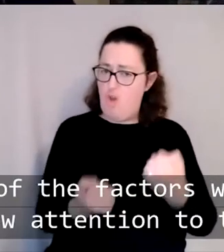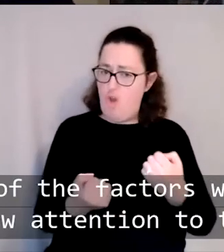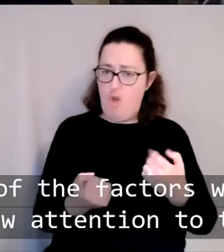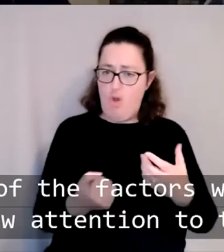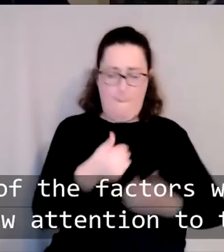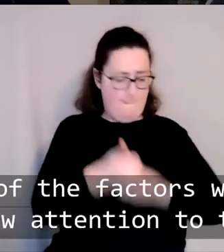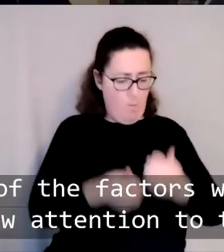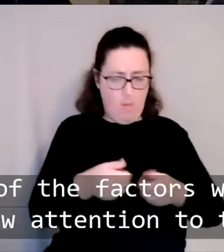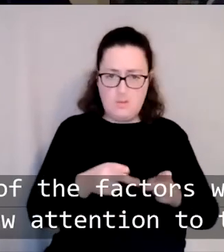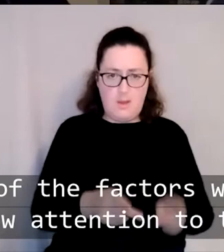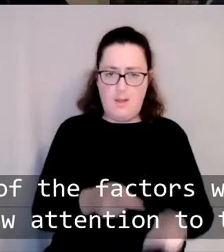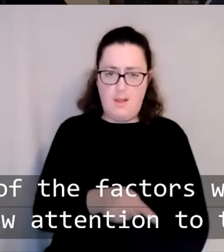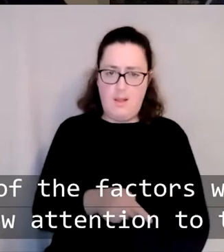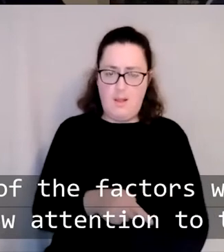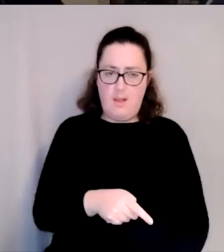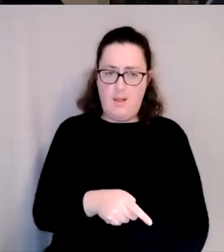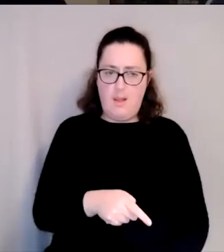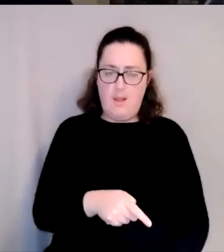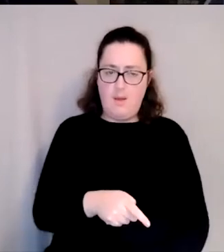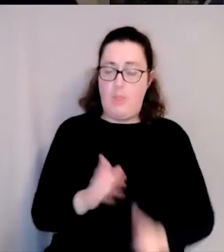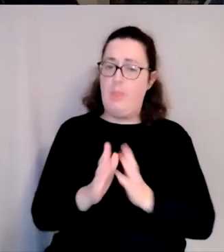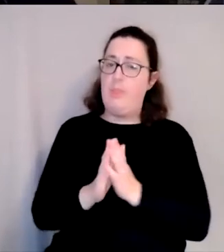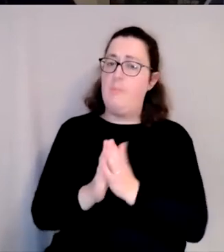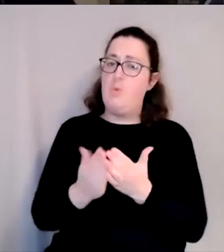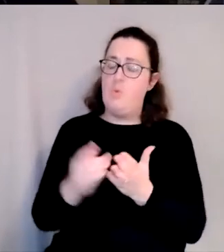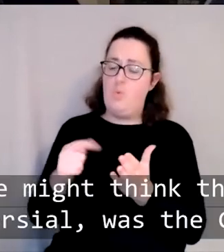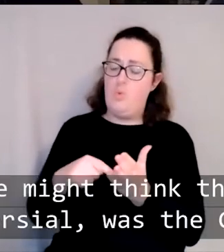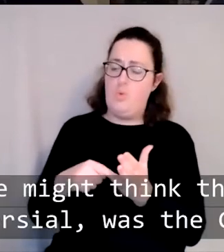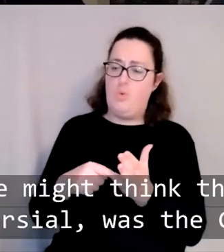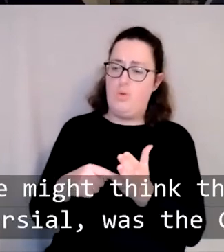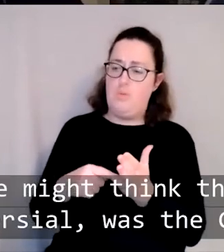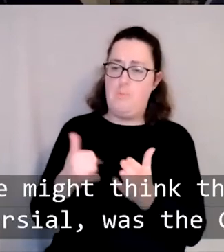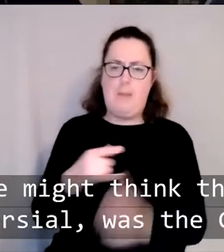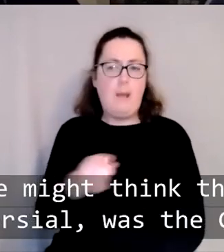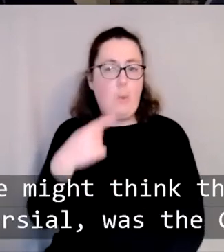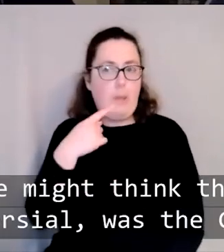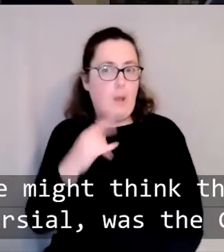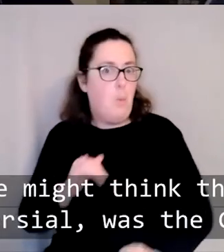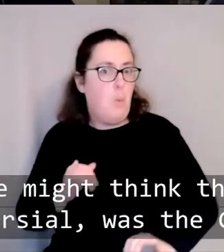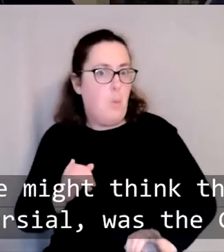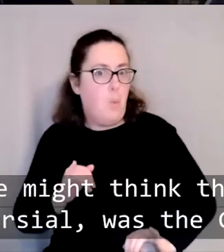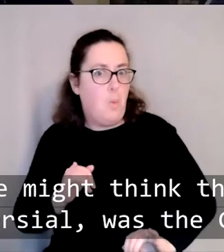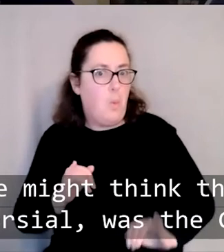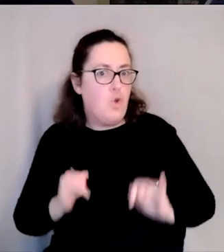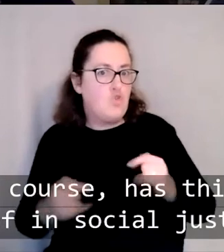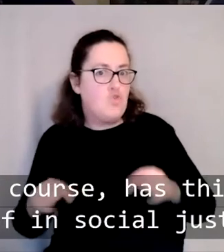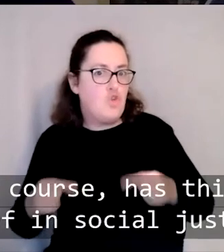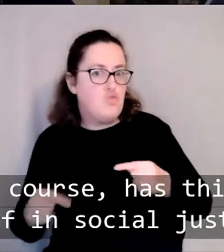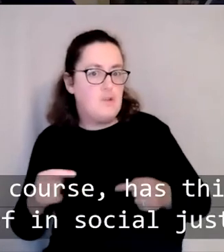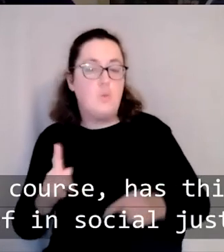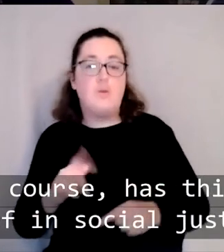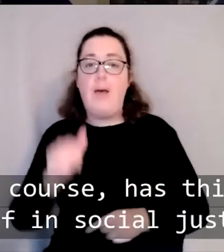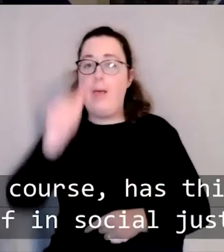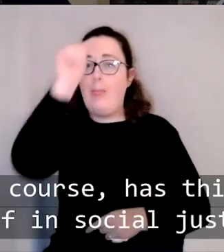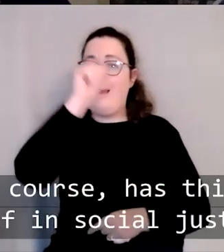One of the factors which I drew attention to that you might think this is controversial was that the Catholic Church,